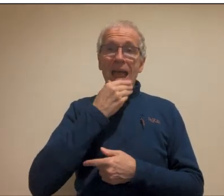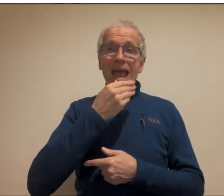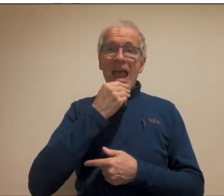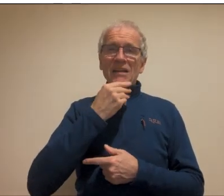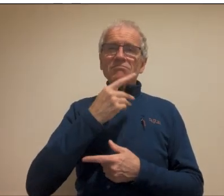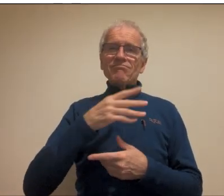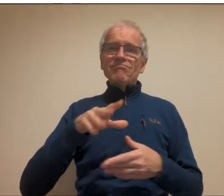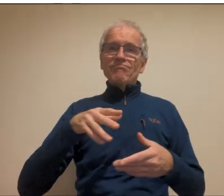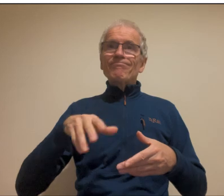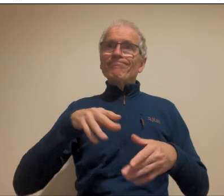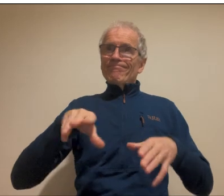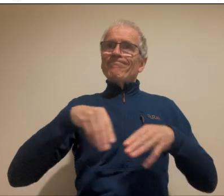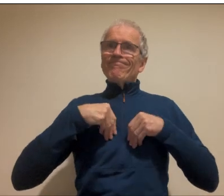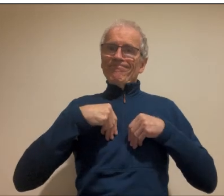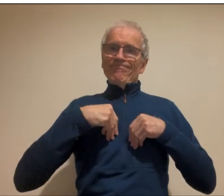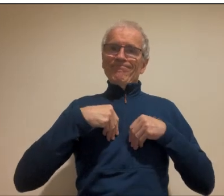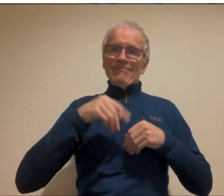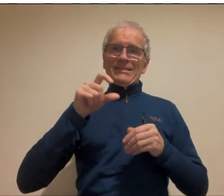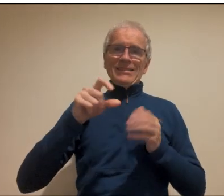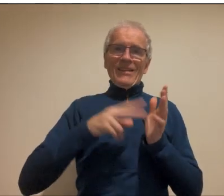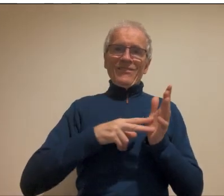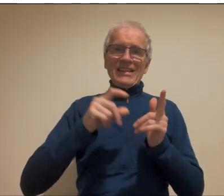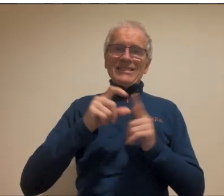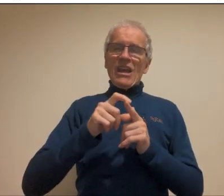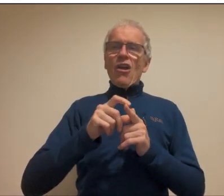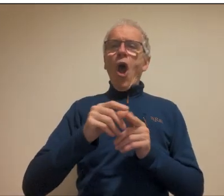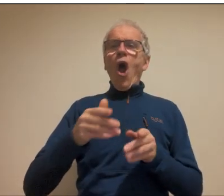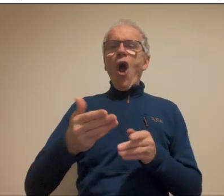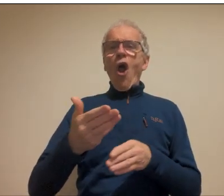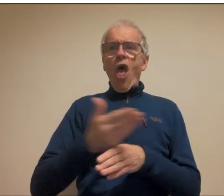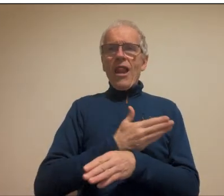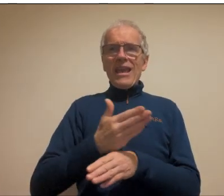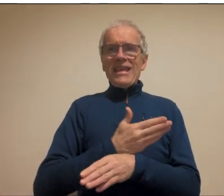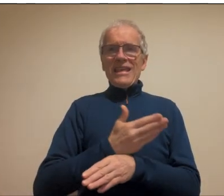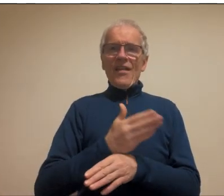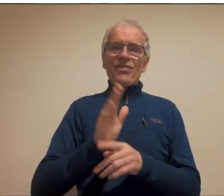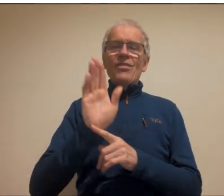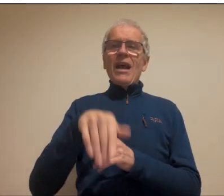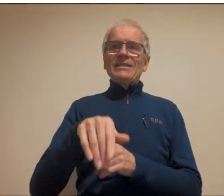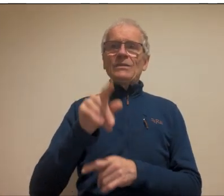Sex. Men are more likely to get CVD earlier than women.